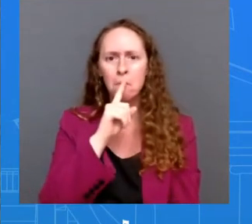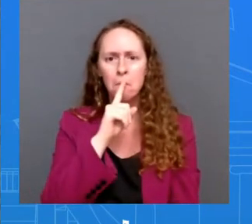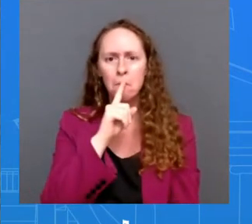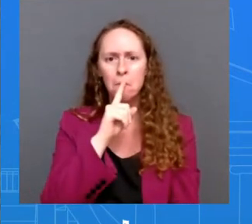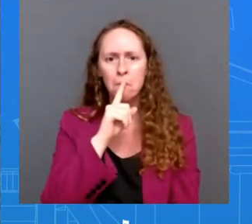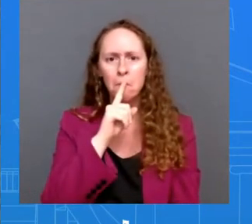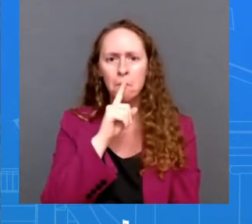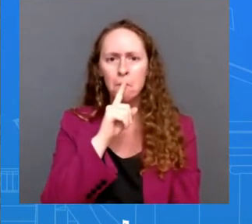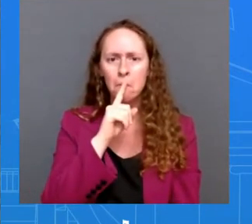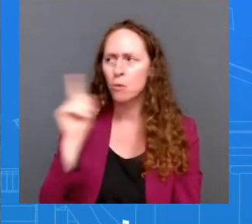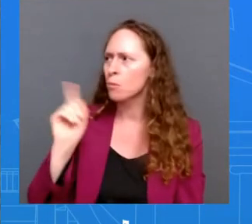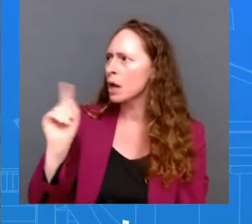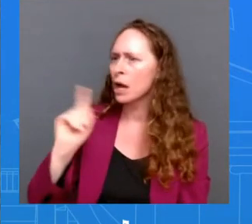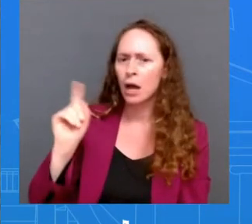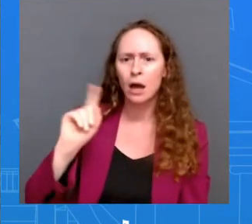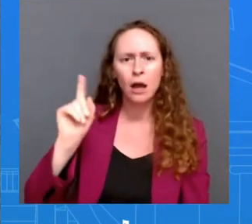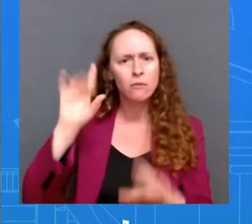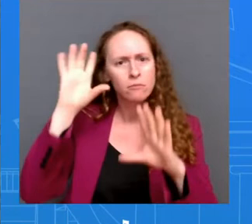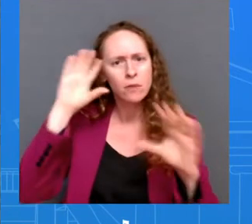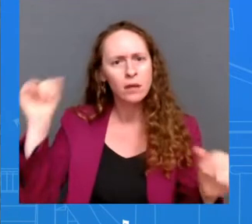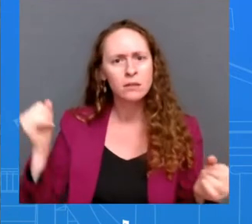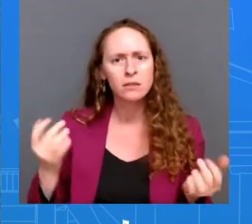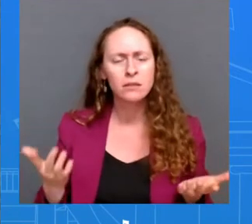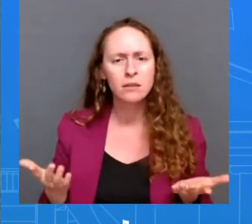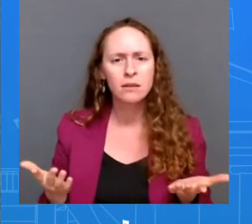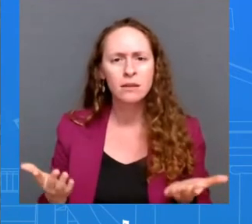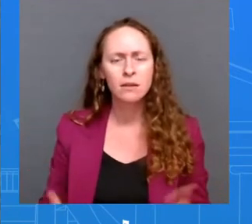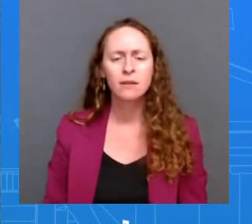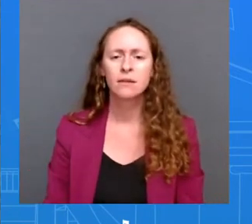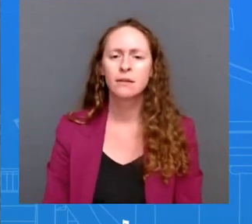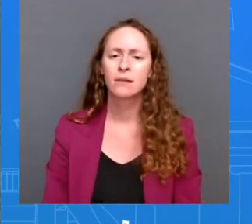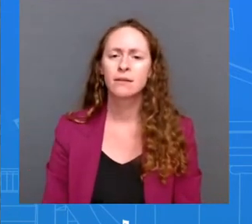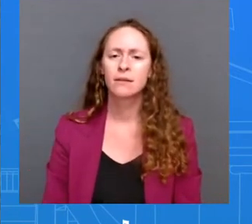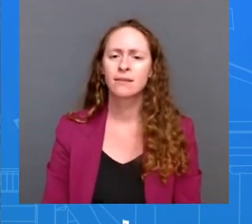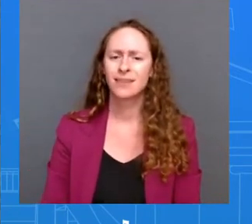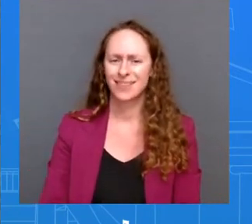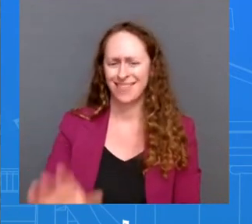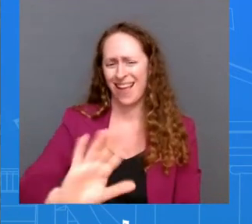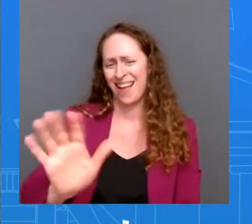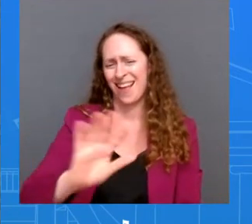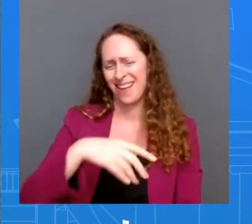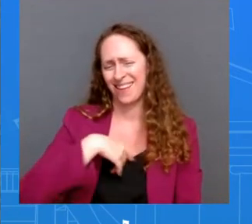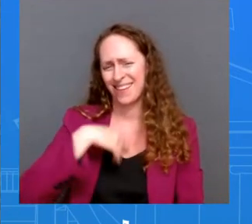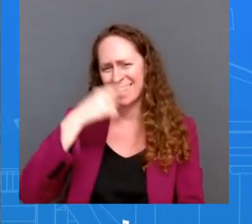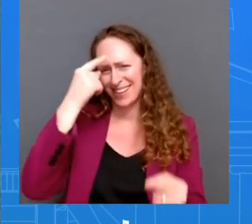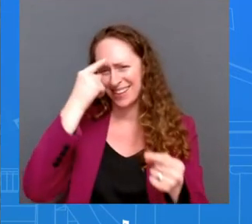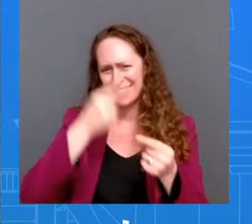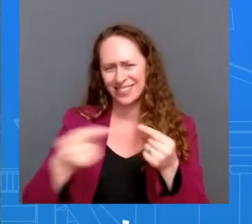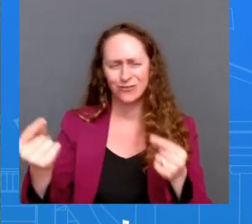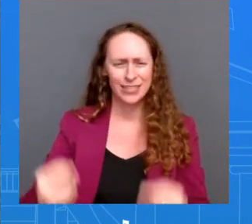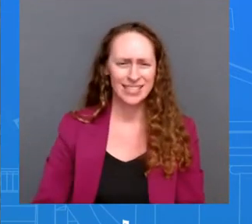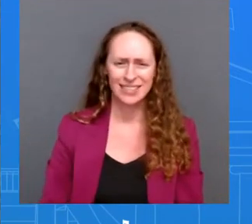about our concerns about what China was preparing to do. We put out